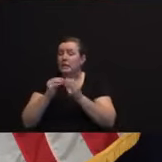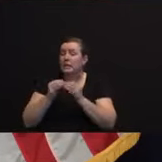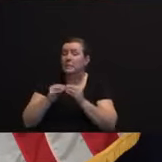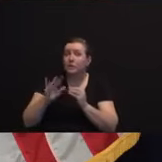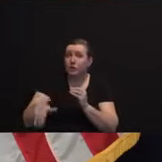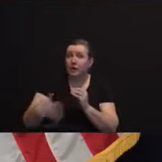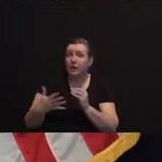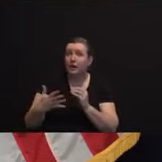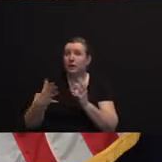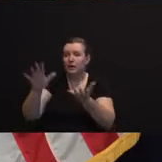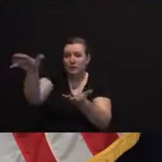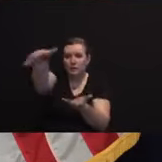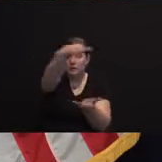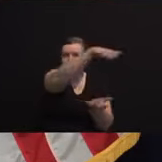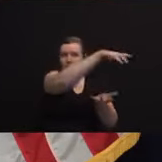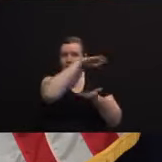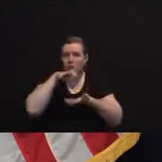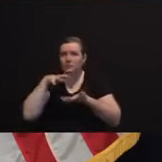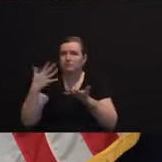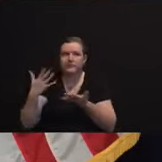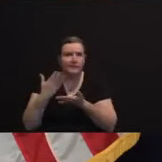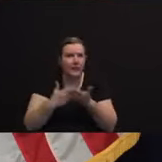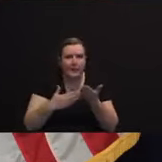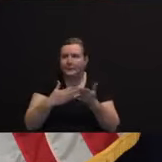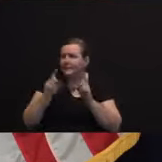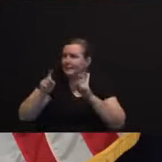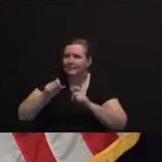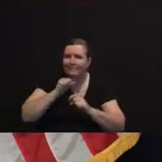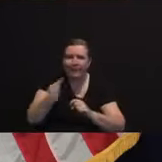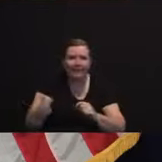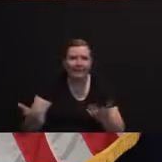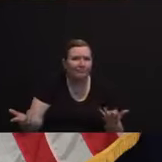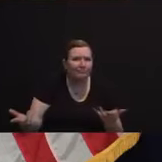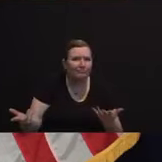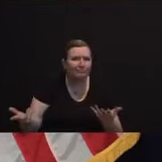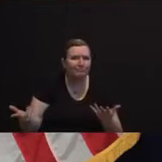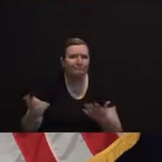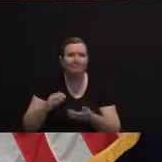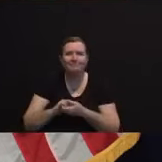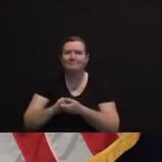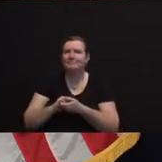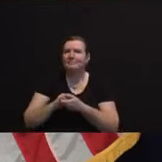are not tested. We also recognize that,